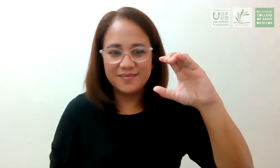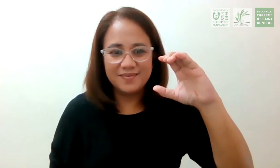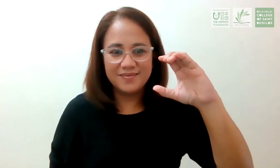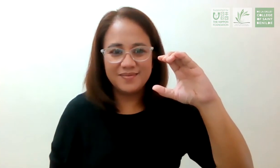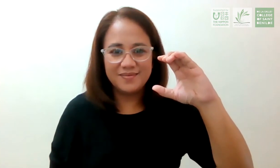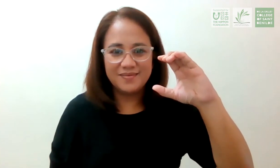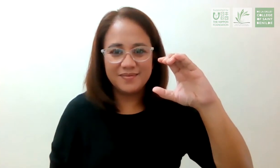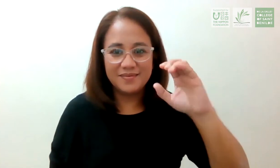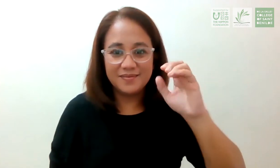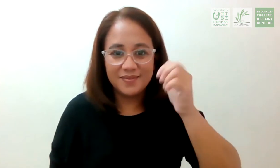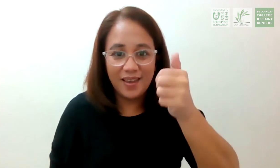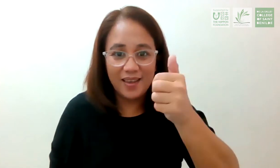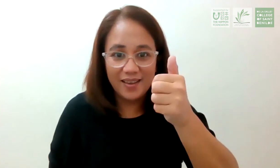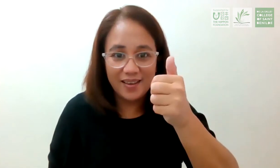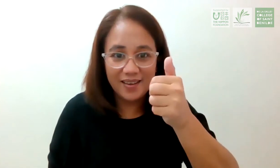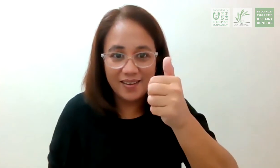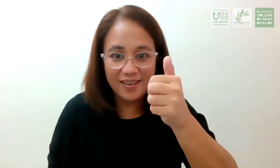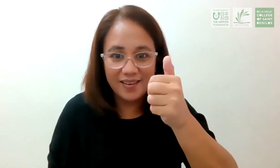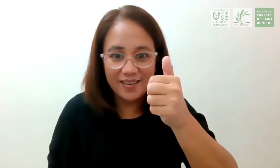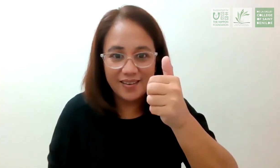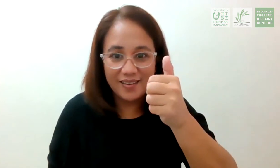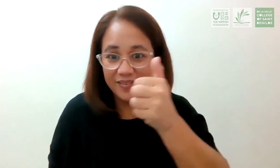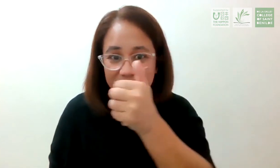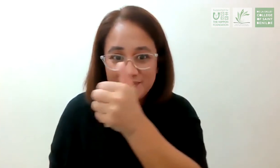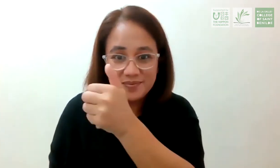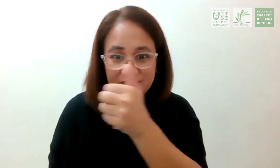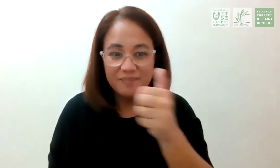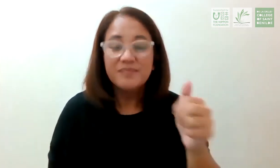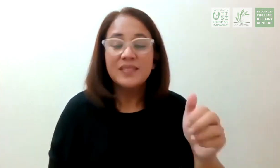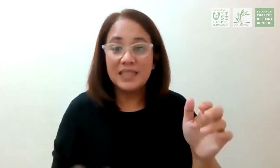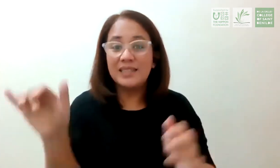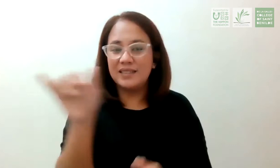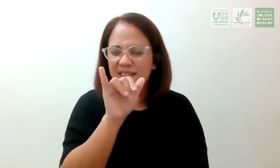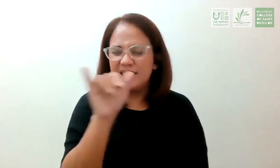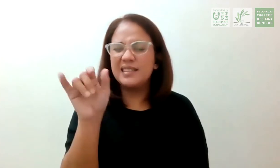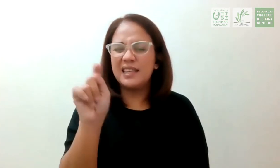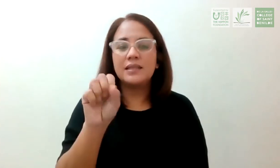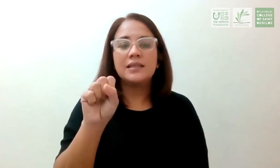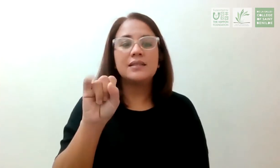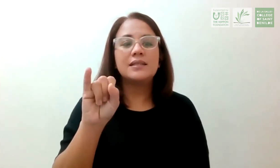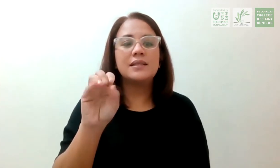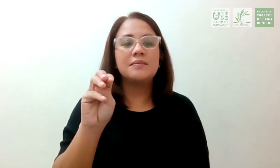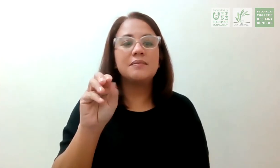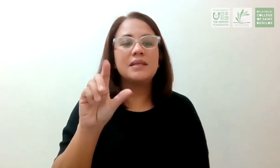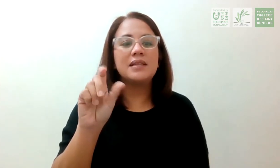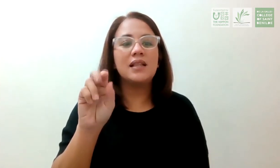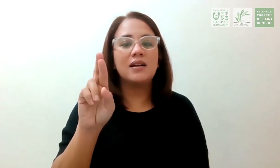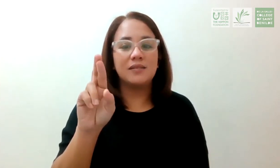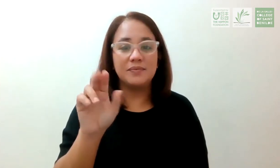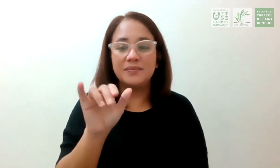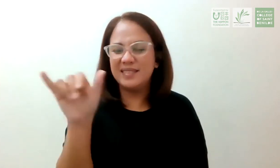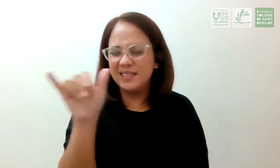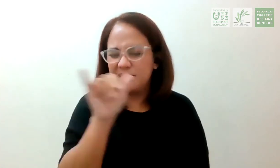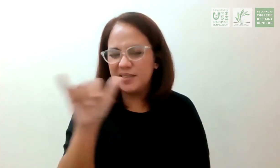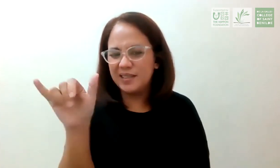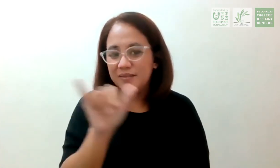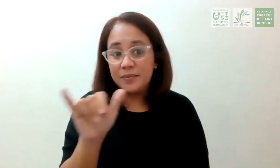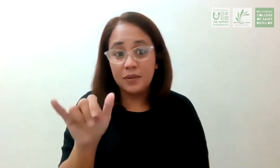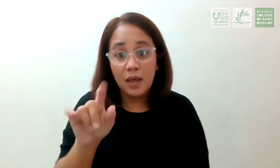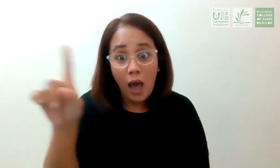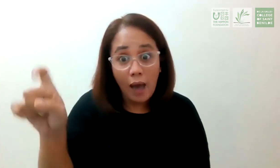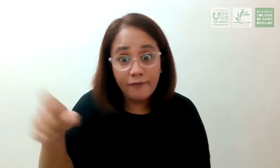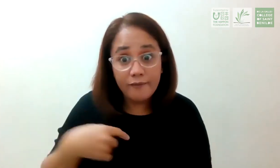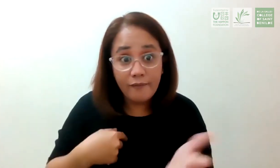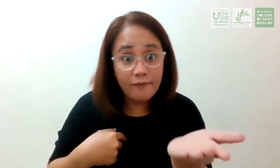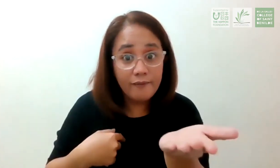Okay? So that's Okay. a similarity. That's a similarity. Any questions about that?